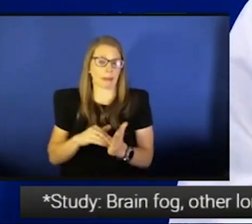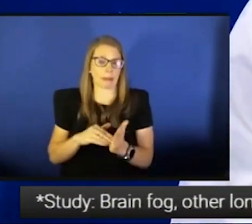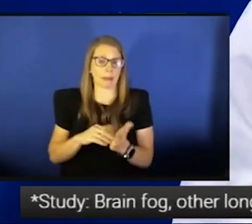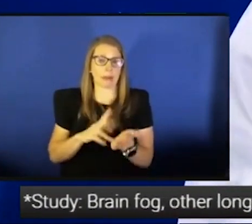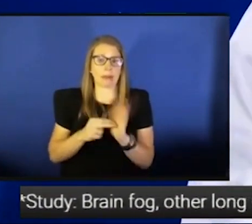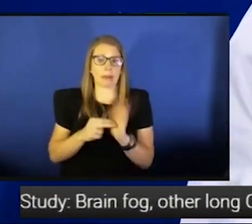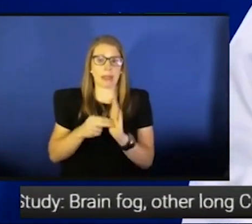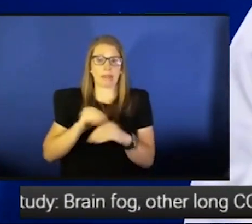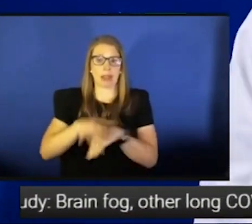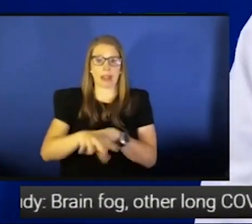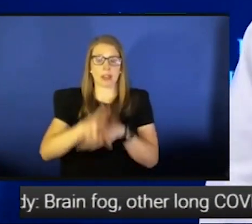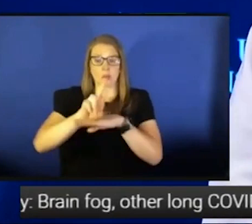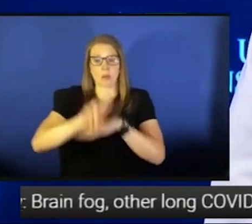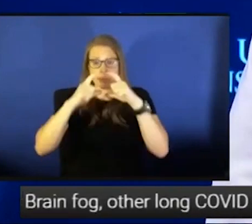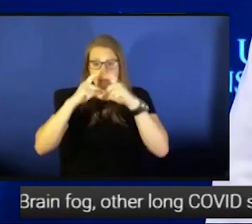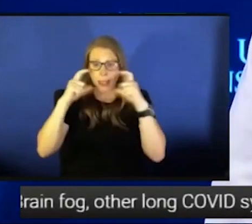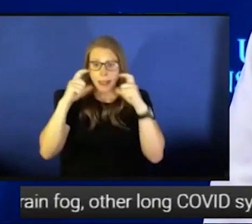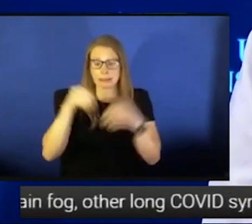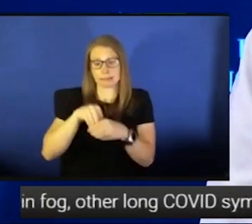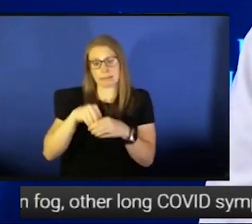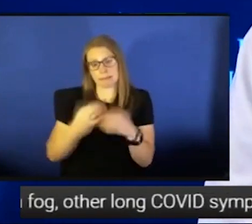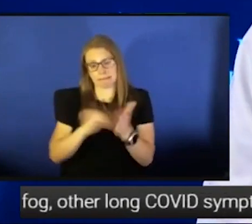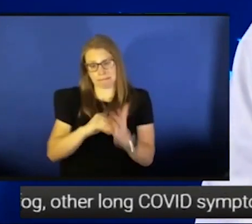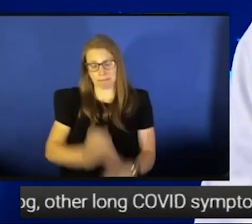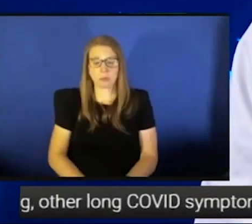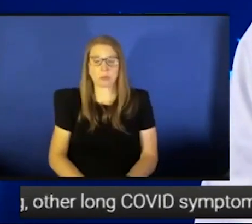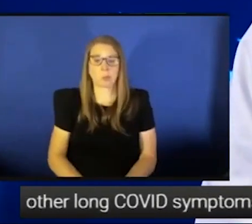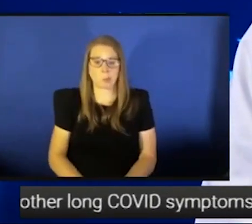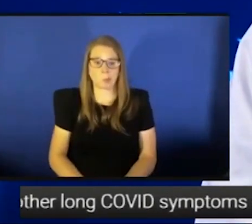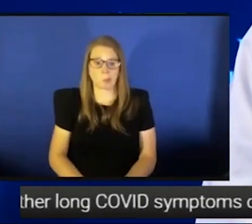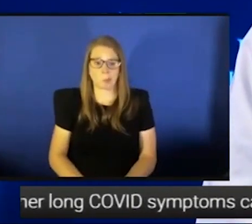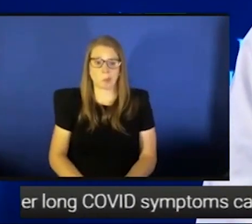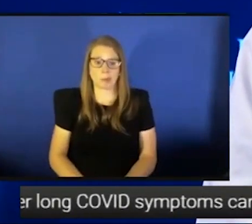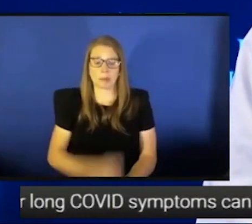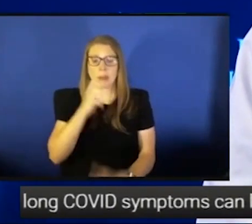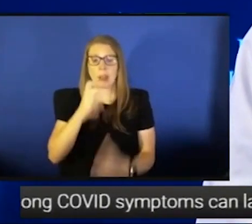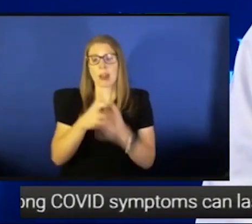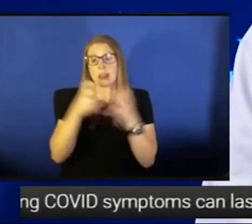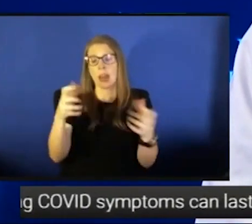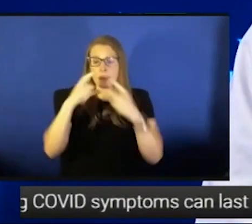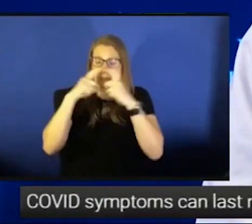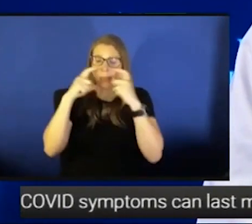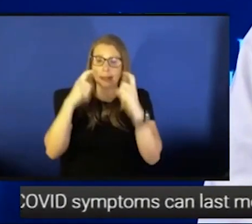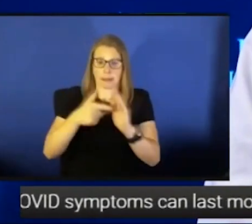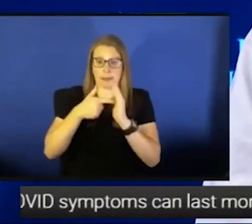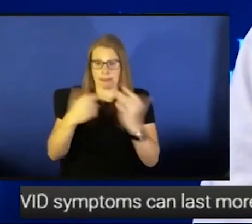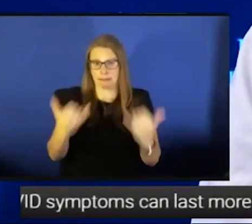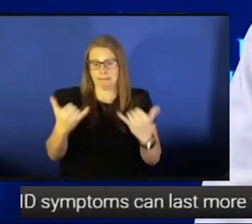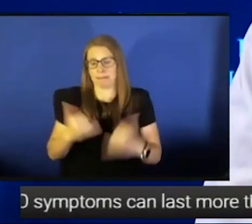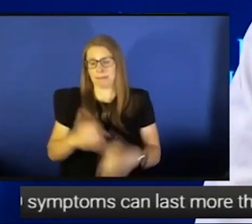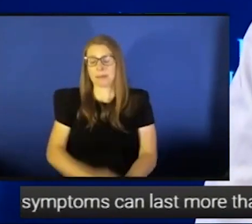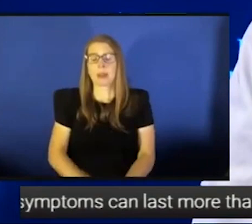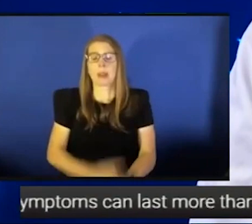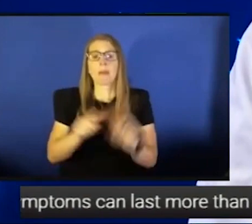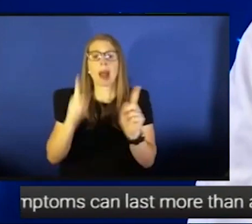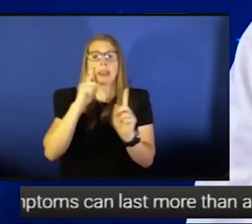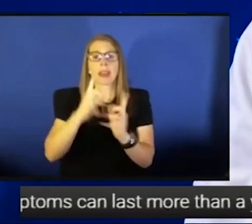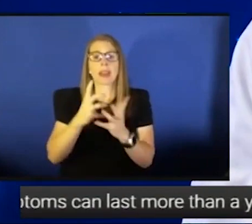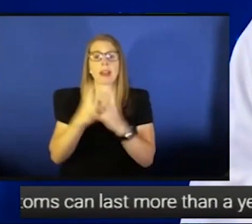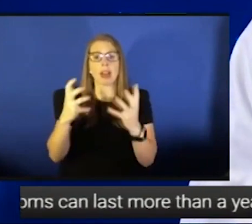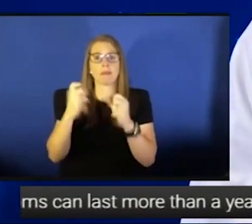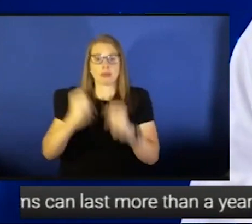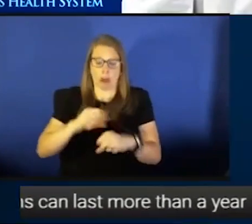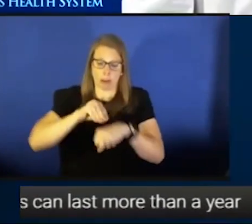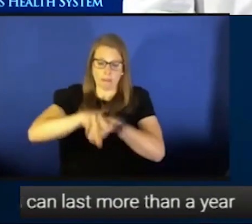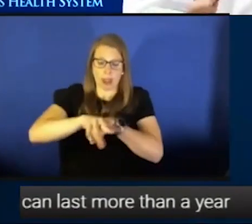into wearing masks indoors, and not a lot of mask mandates out there this time around, but I think a lot of strong advice that if you live in a county